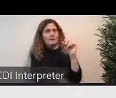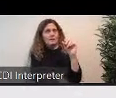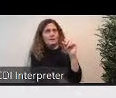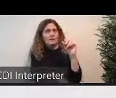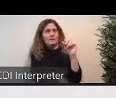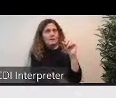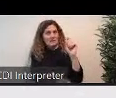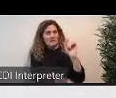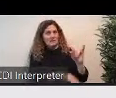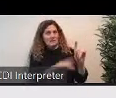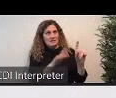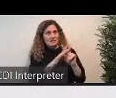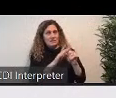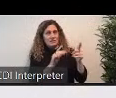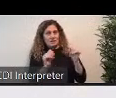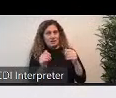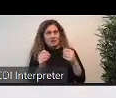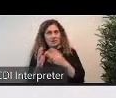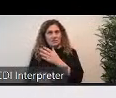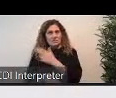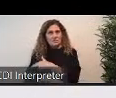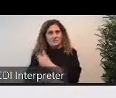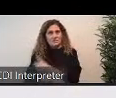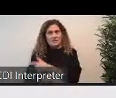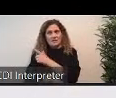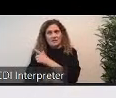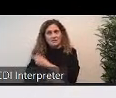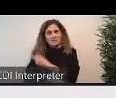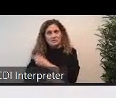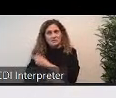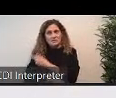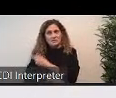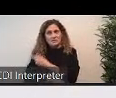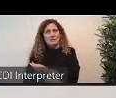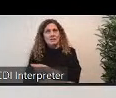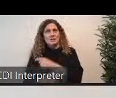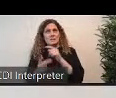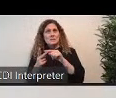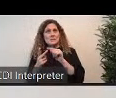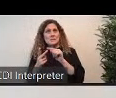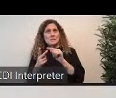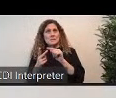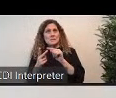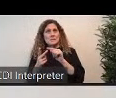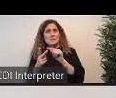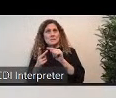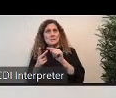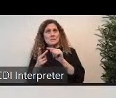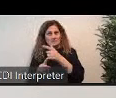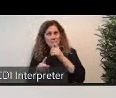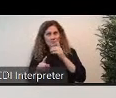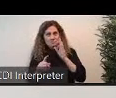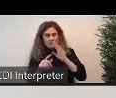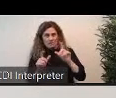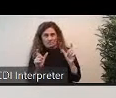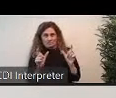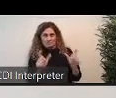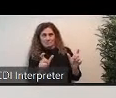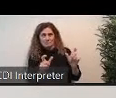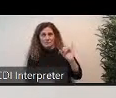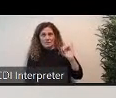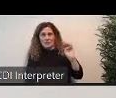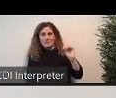immune evasion reduces the effectiveness of vaccines? So this is certainly one of the greatest concerns with the new